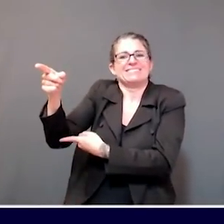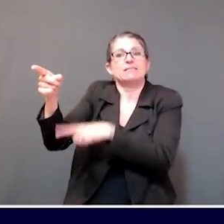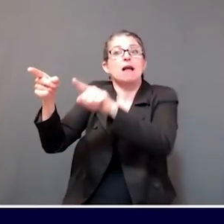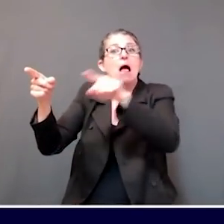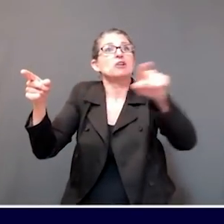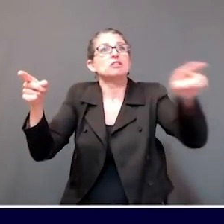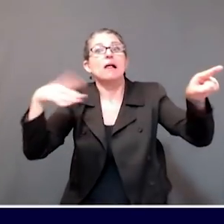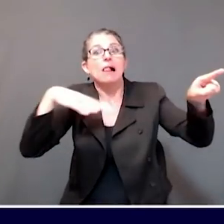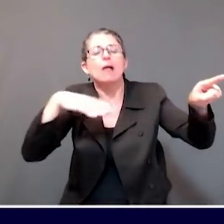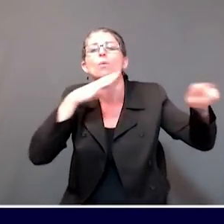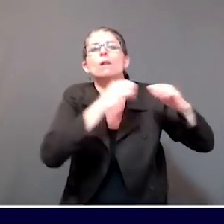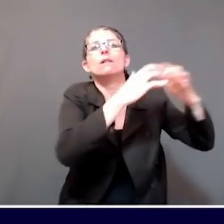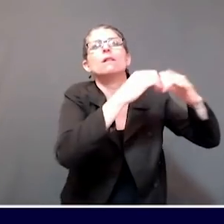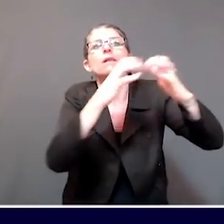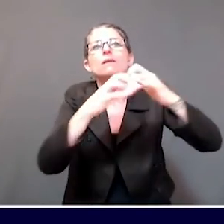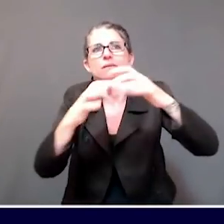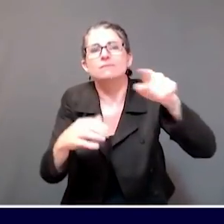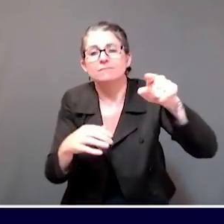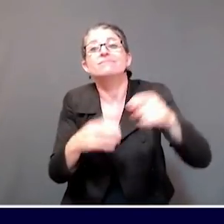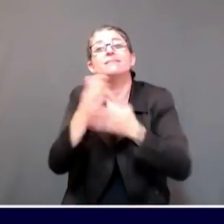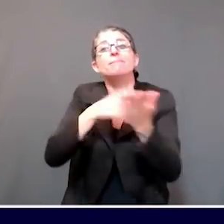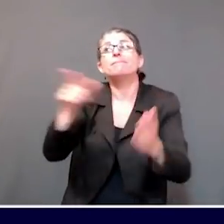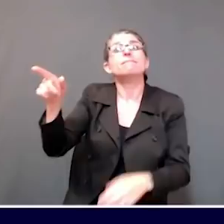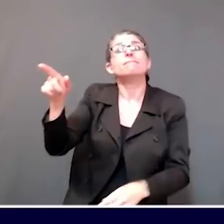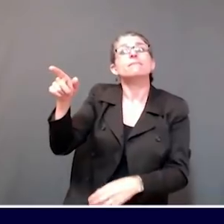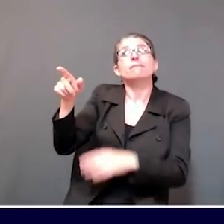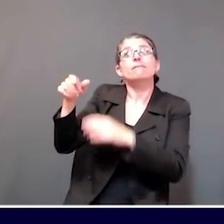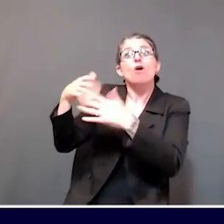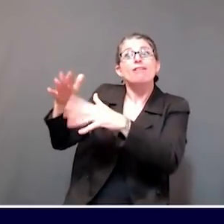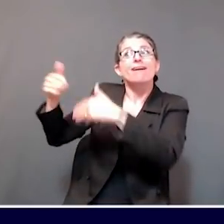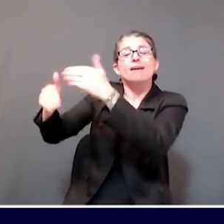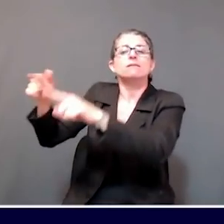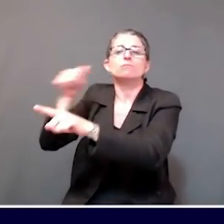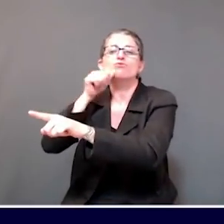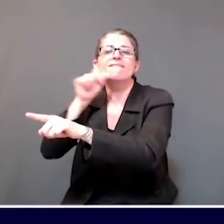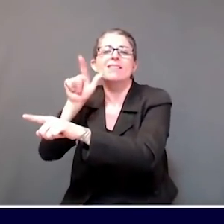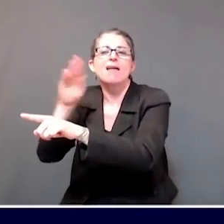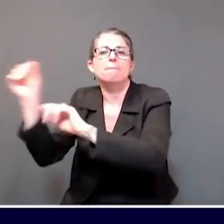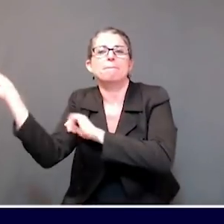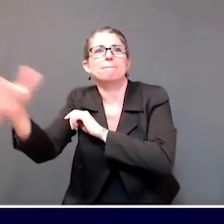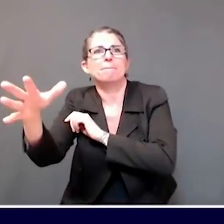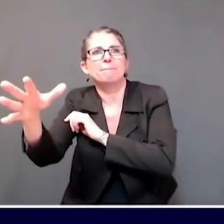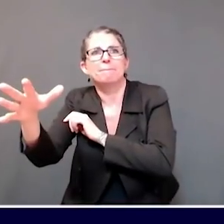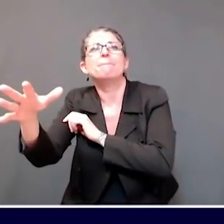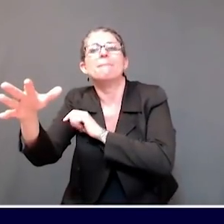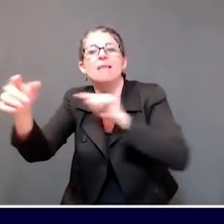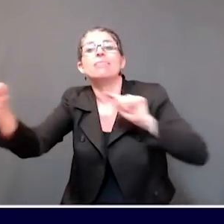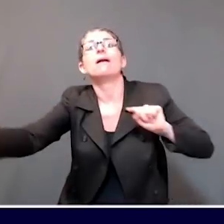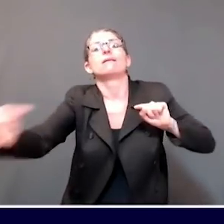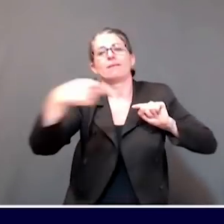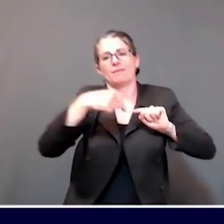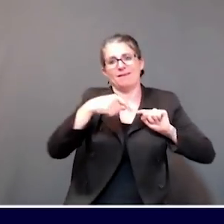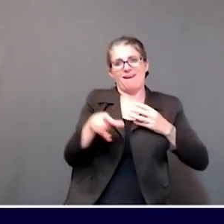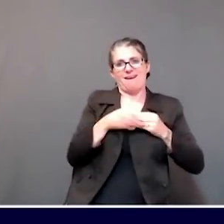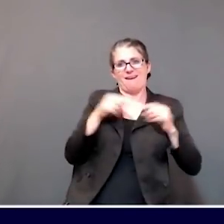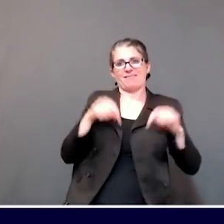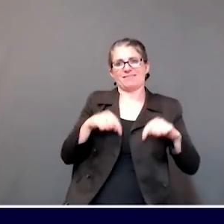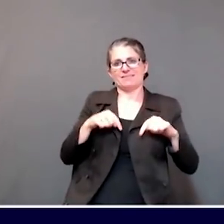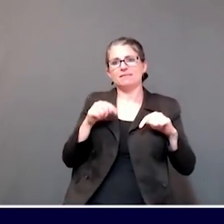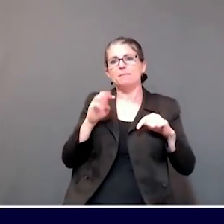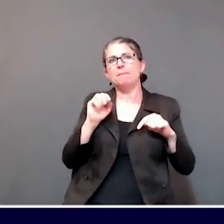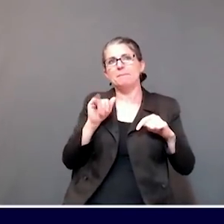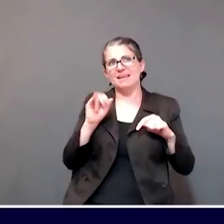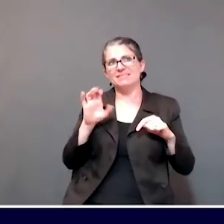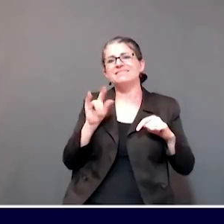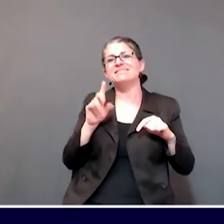in progress. We put in our press release the ones that are open today. We expect a number more to come online next week. And we